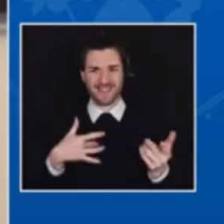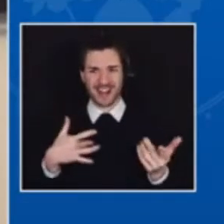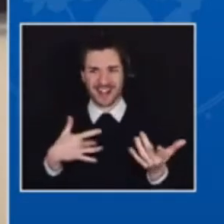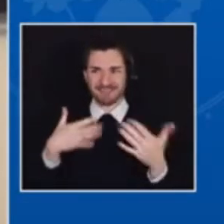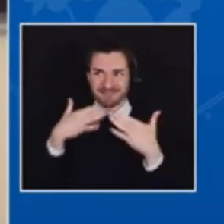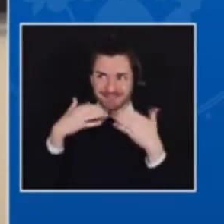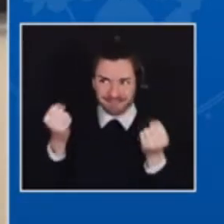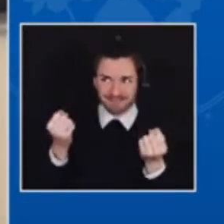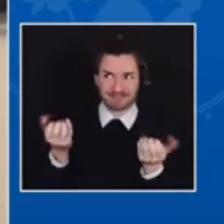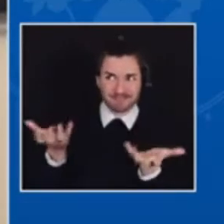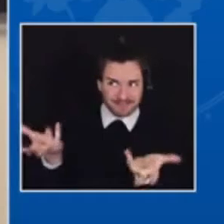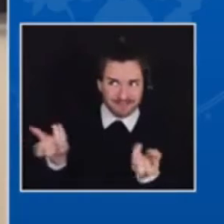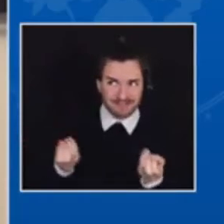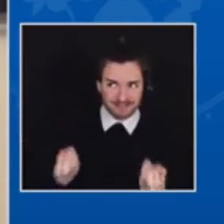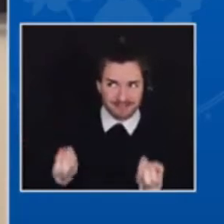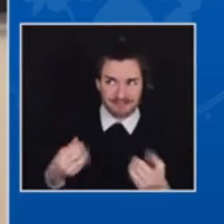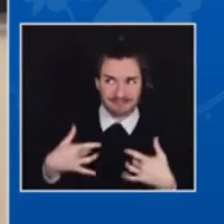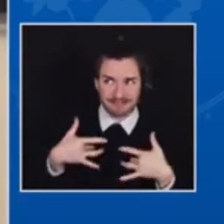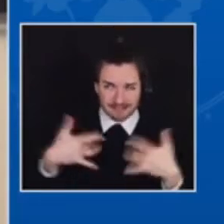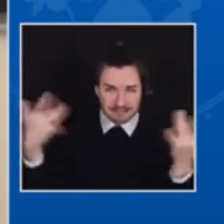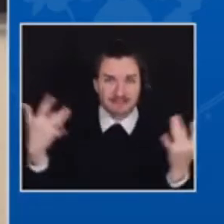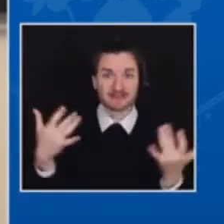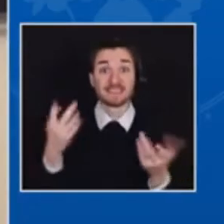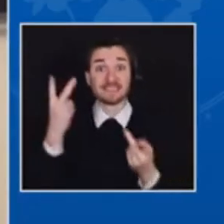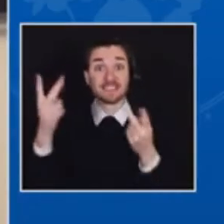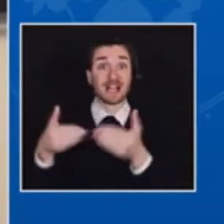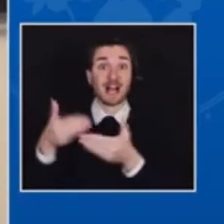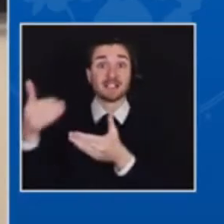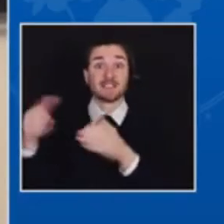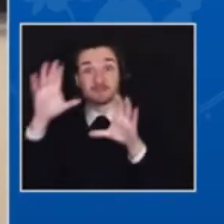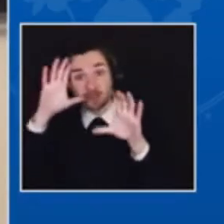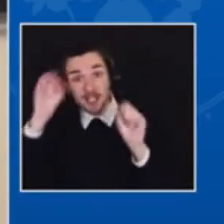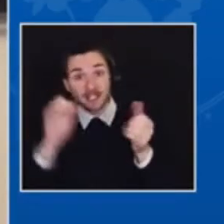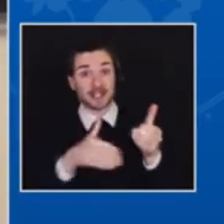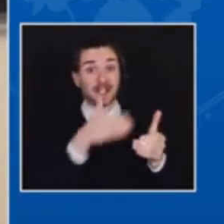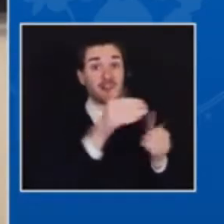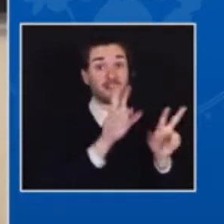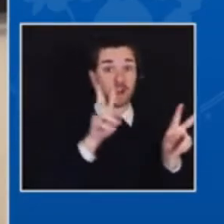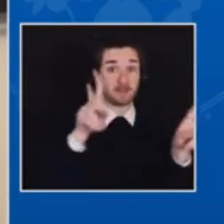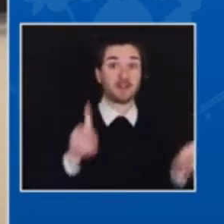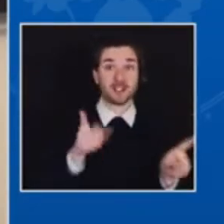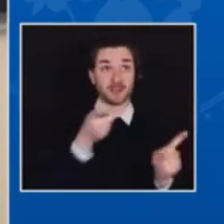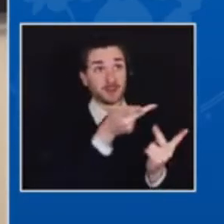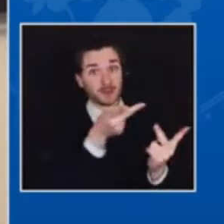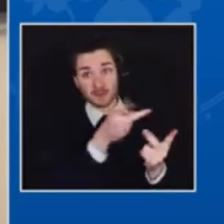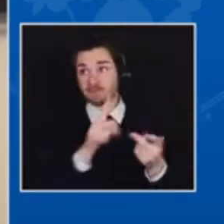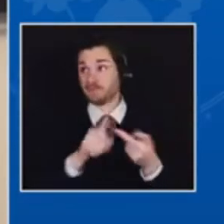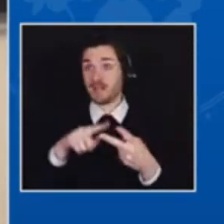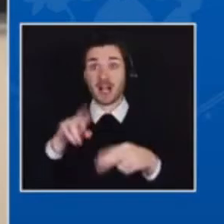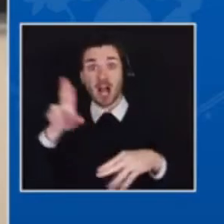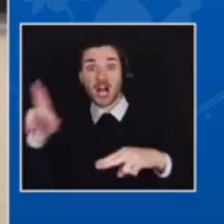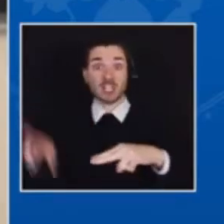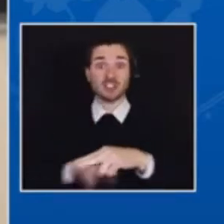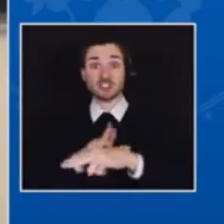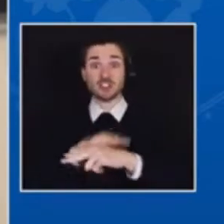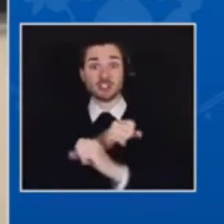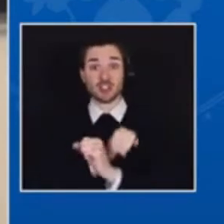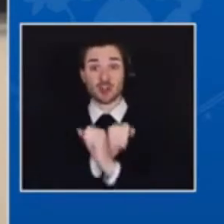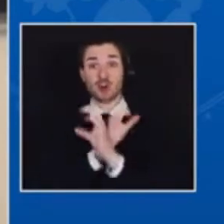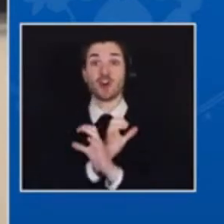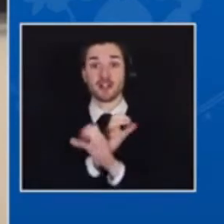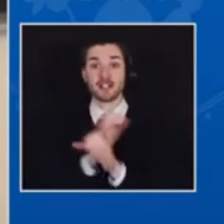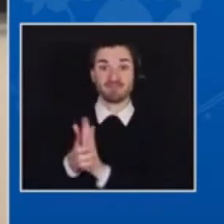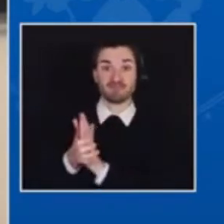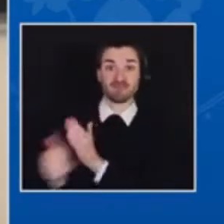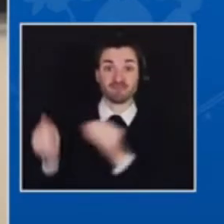a period of transition where the president-elect the vice president-elect uh National Security officials and experts experts who are helping us get the pandemic